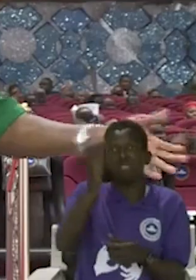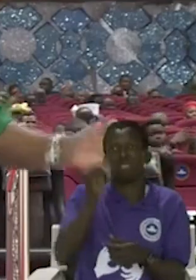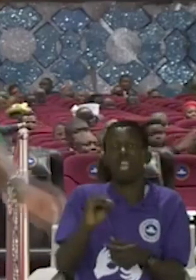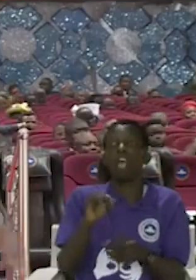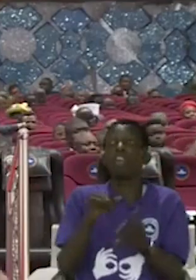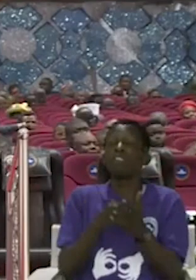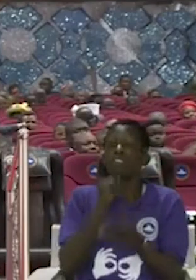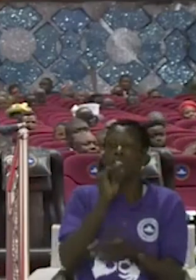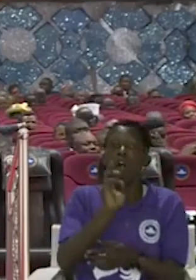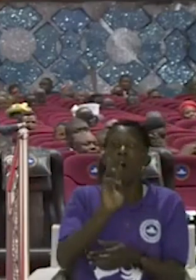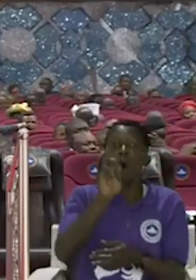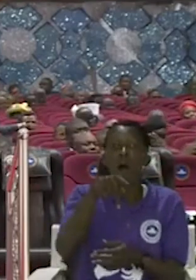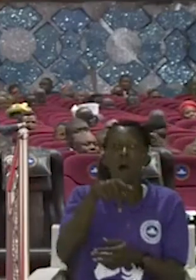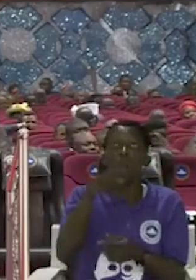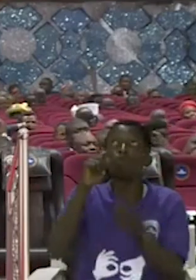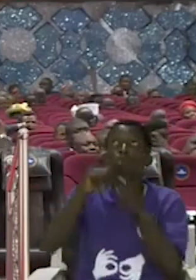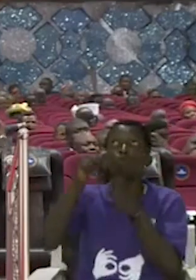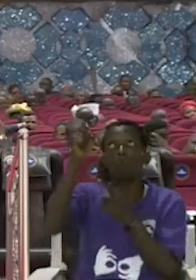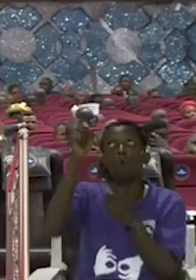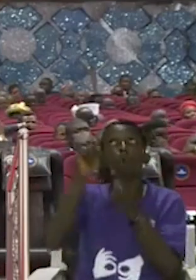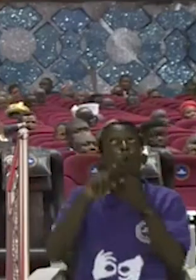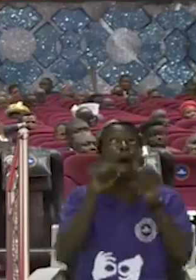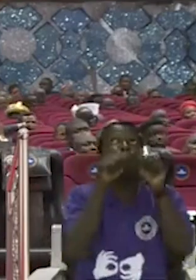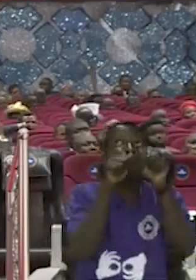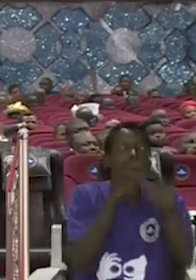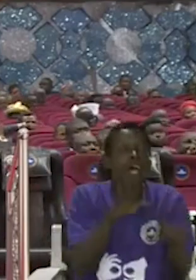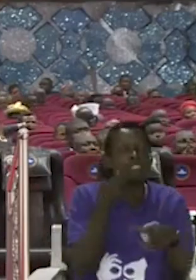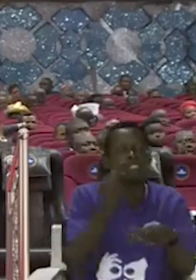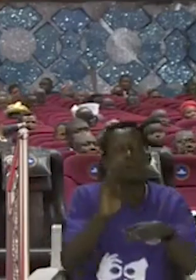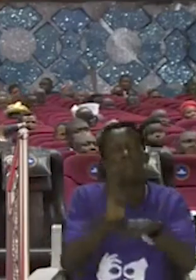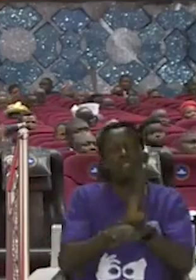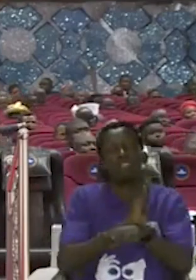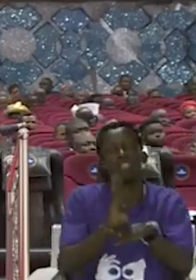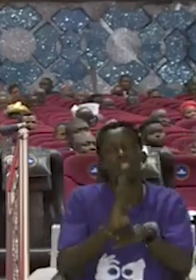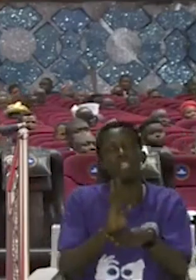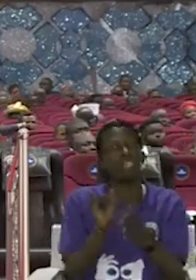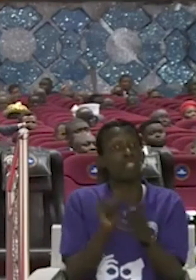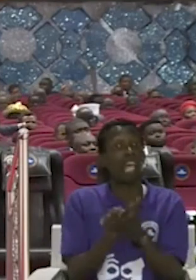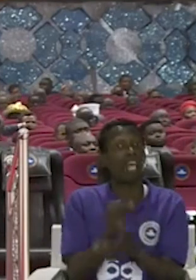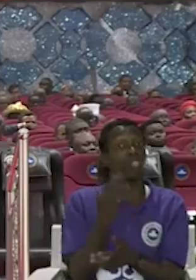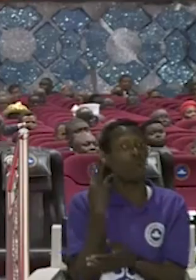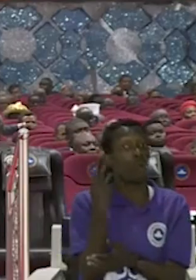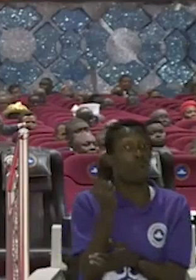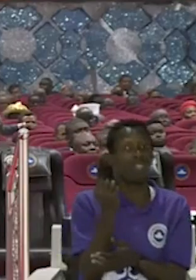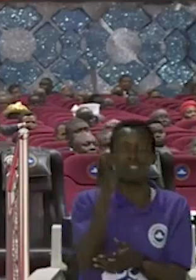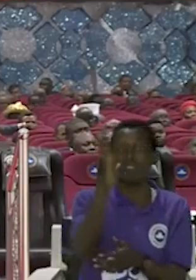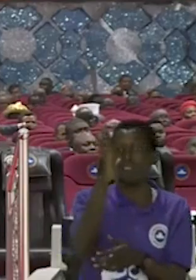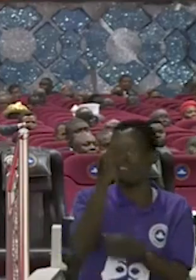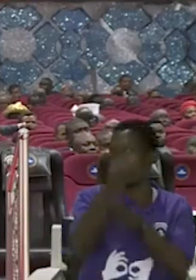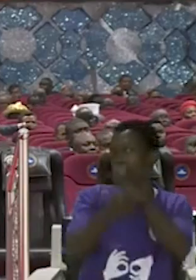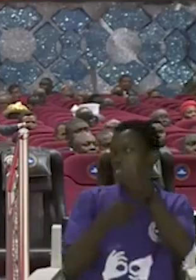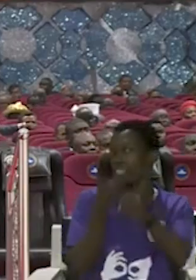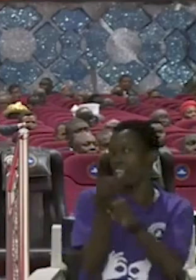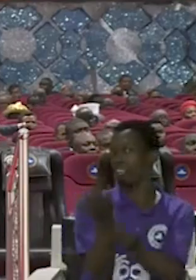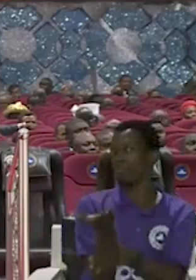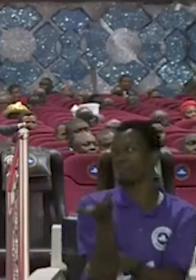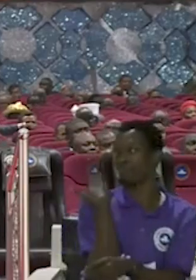bless the business. He said that was 5 years ago. He said this